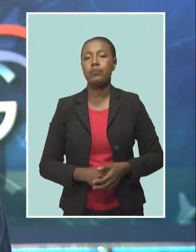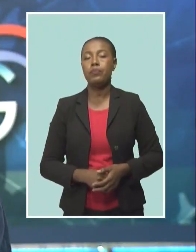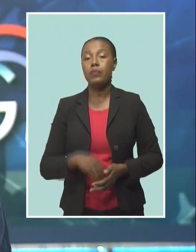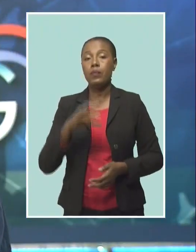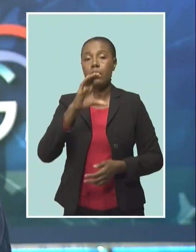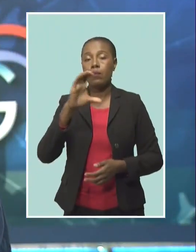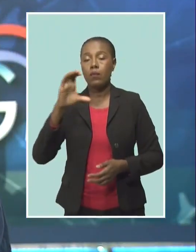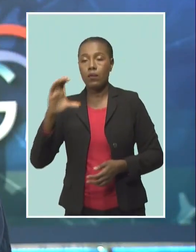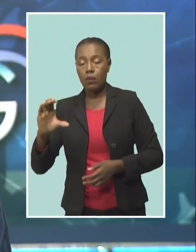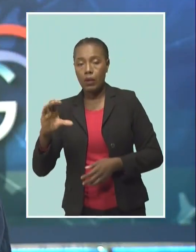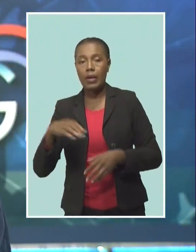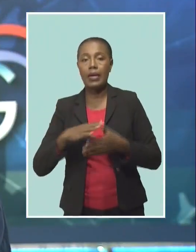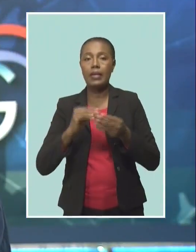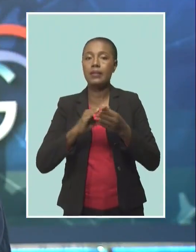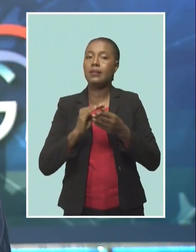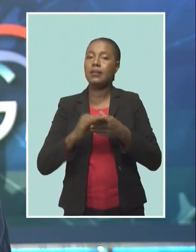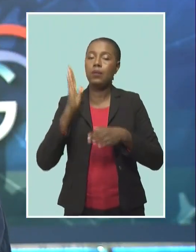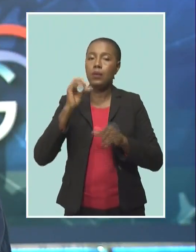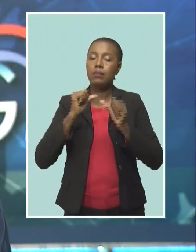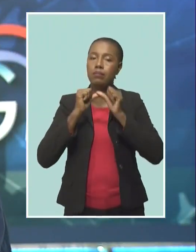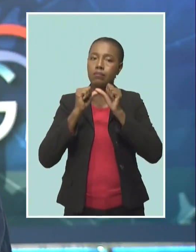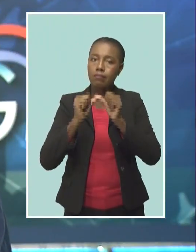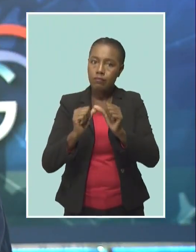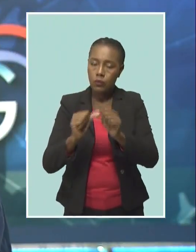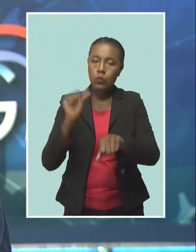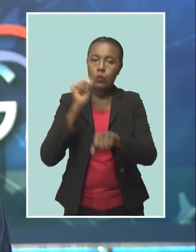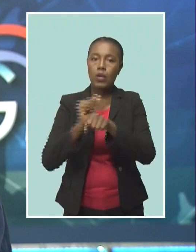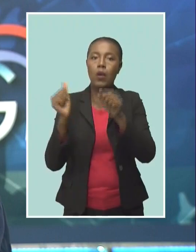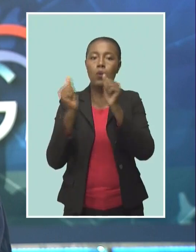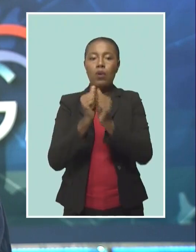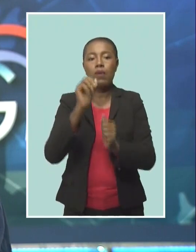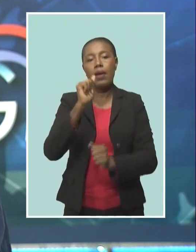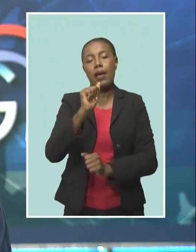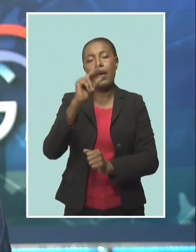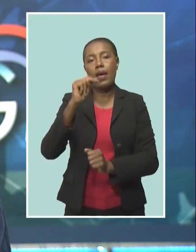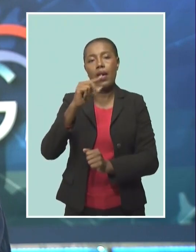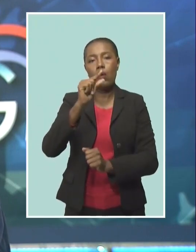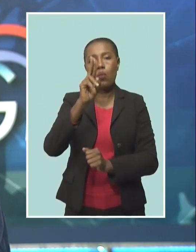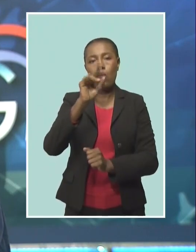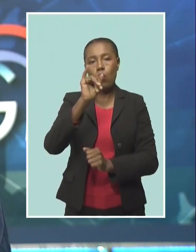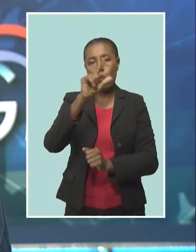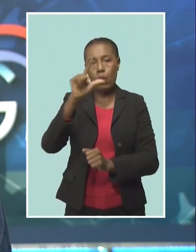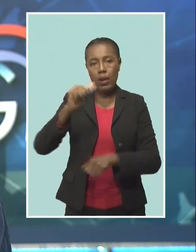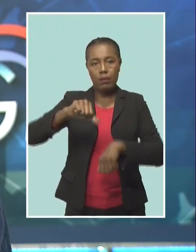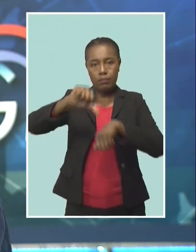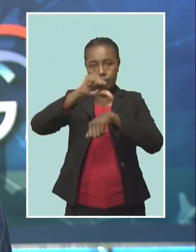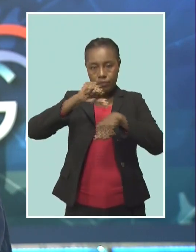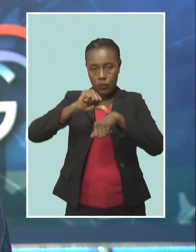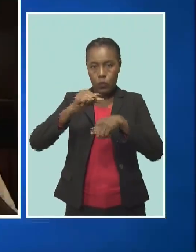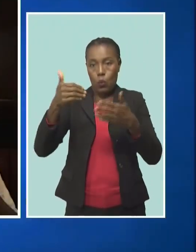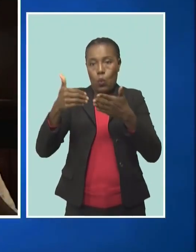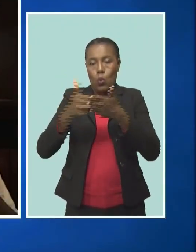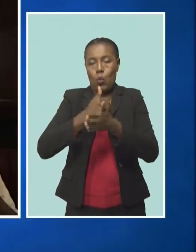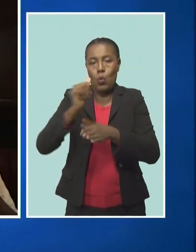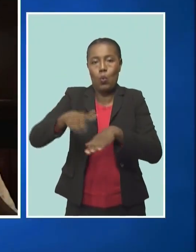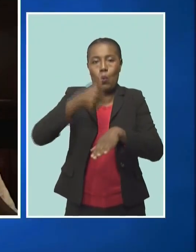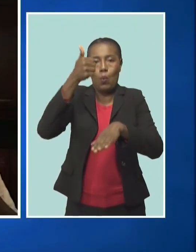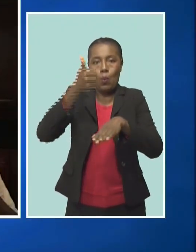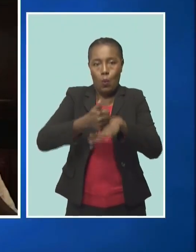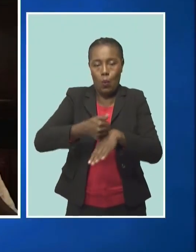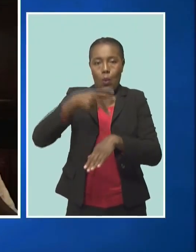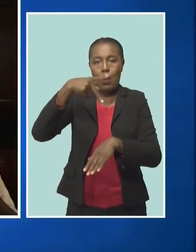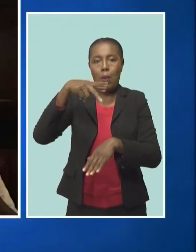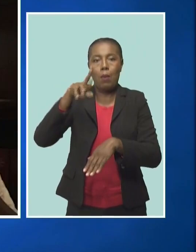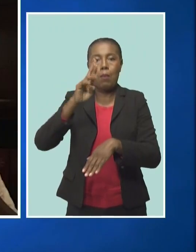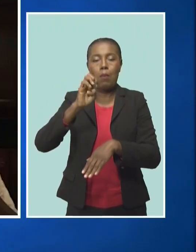CARICOM has signaled its intention to continue working with Anguilla with the election of a new premier. Cora Richardson Hodge made